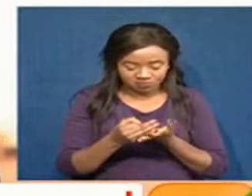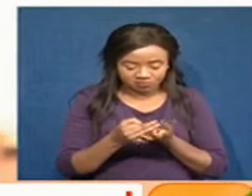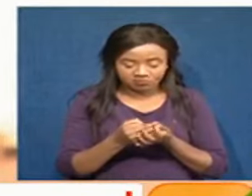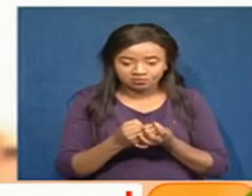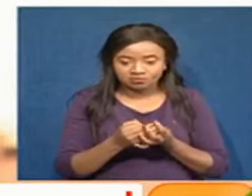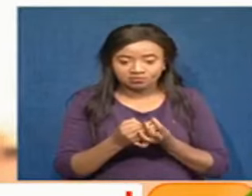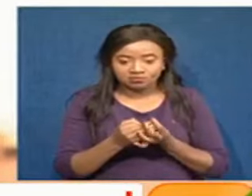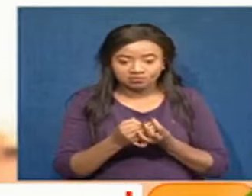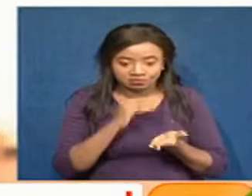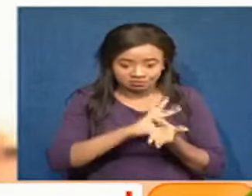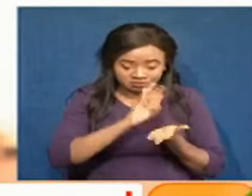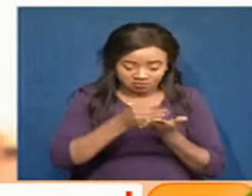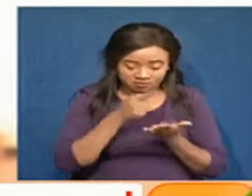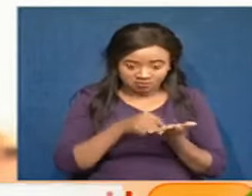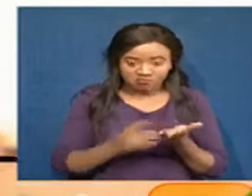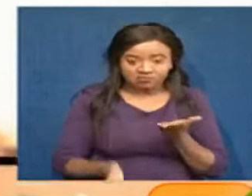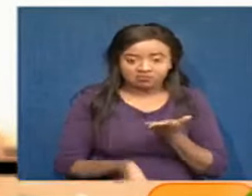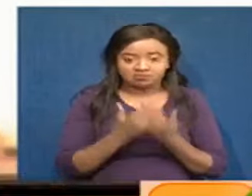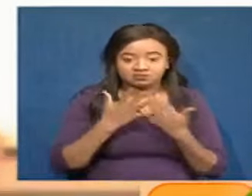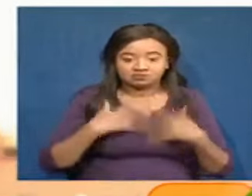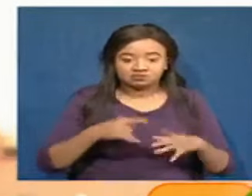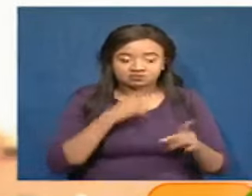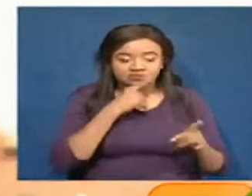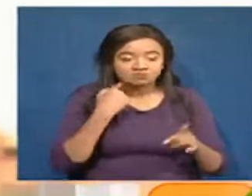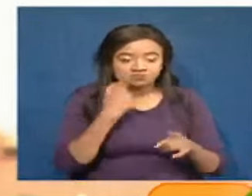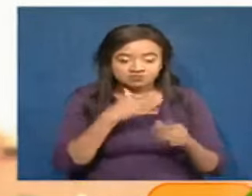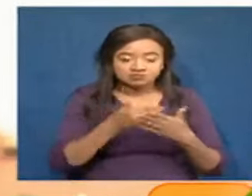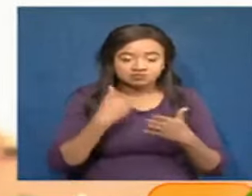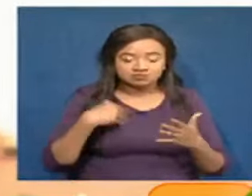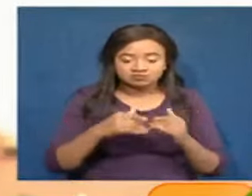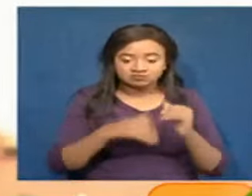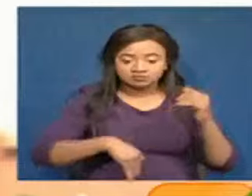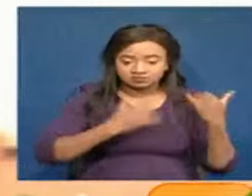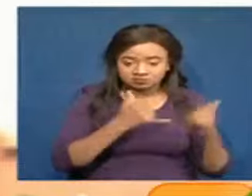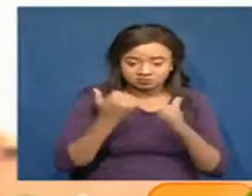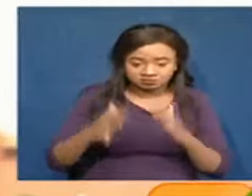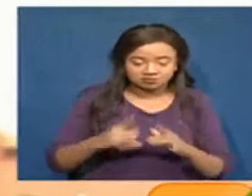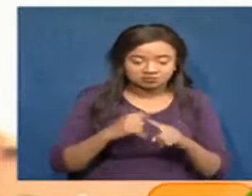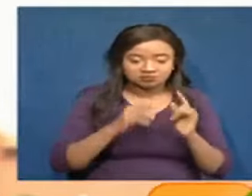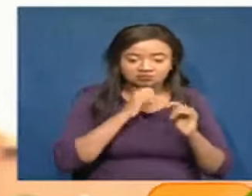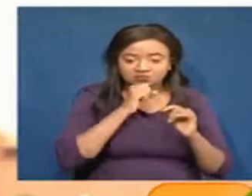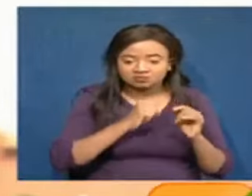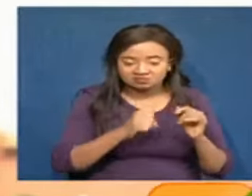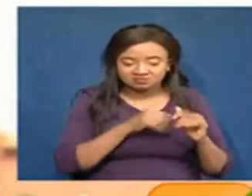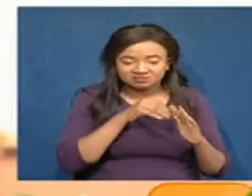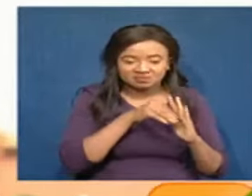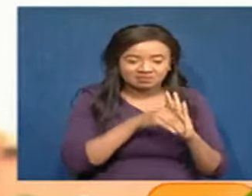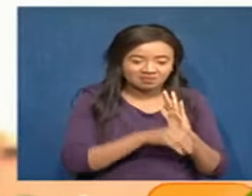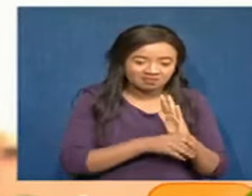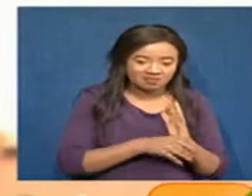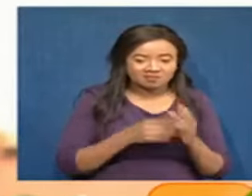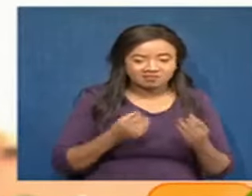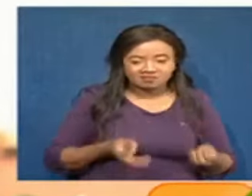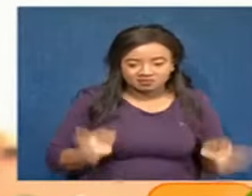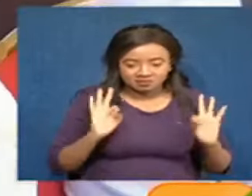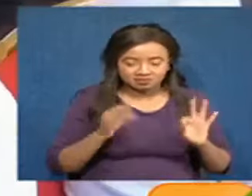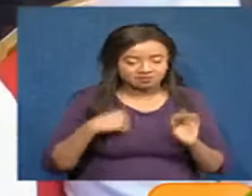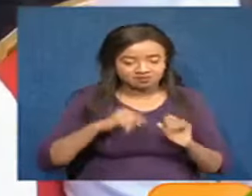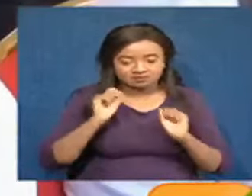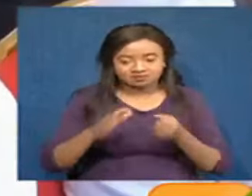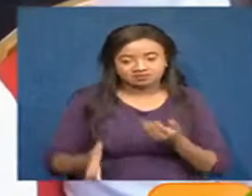ambapo wale legends ambao hawawezi kujimudu kimaisha tuone vile tunaweza kuingilia